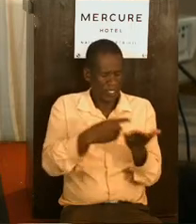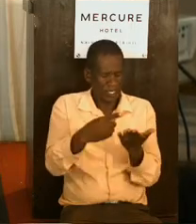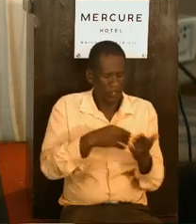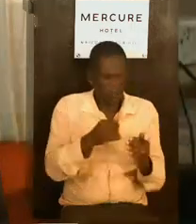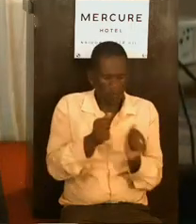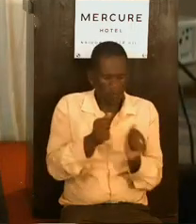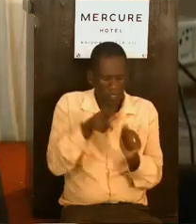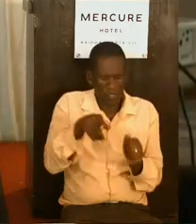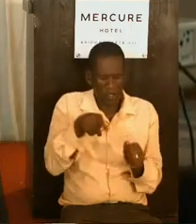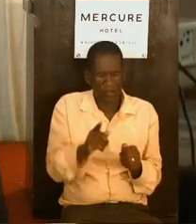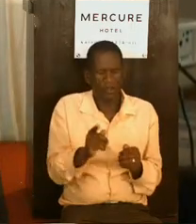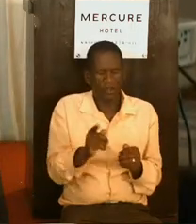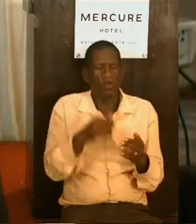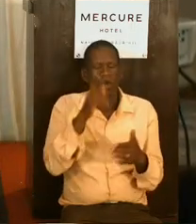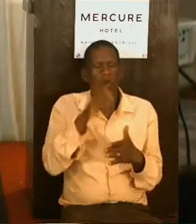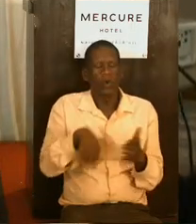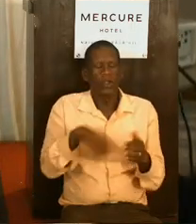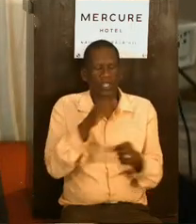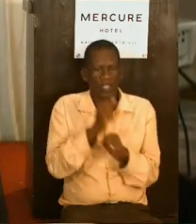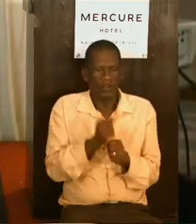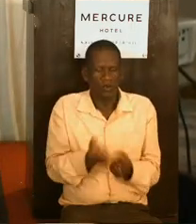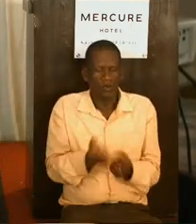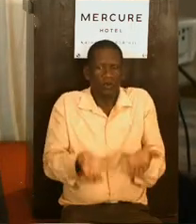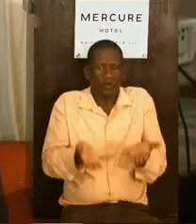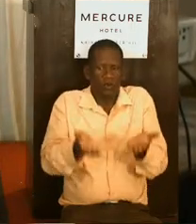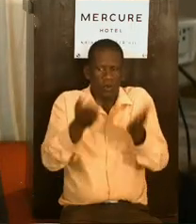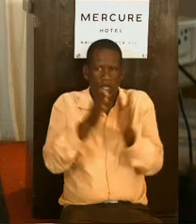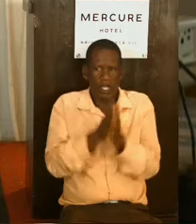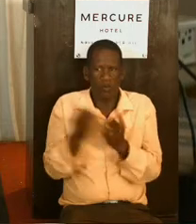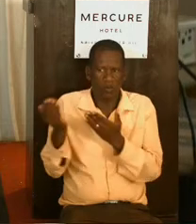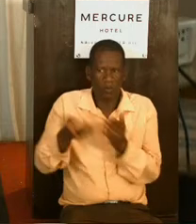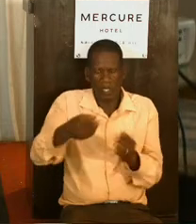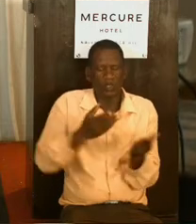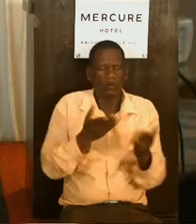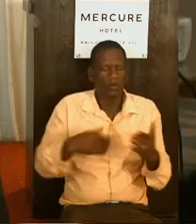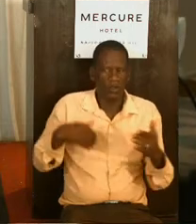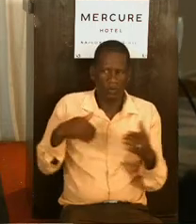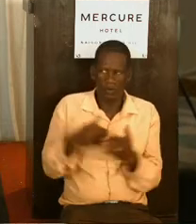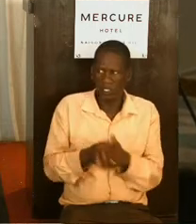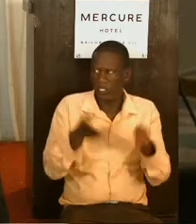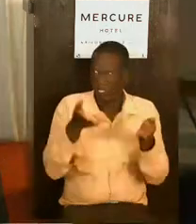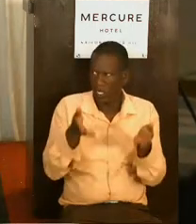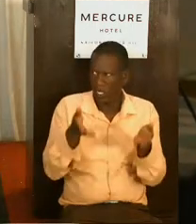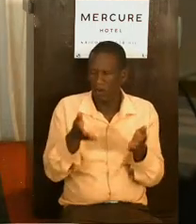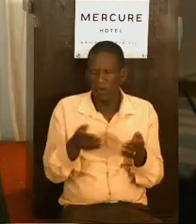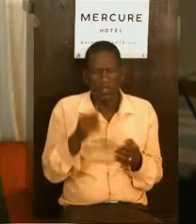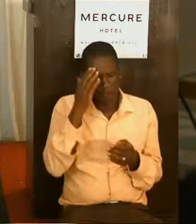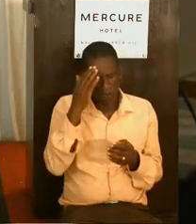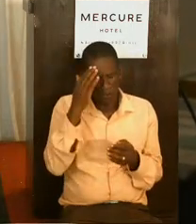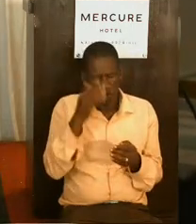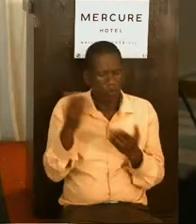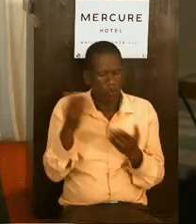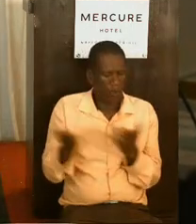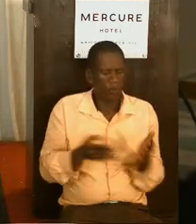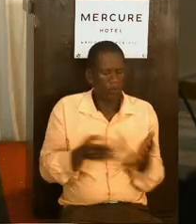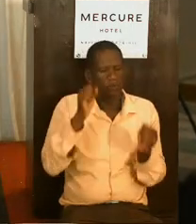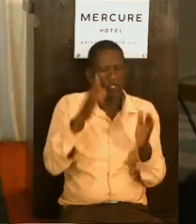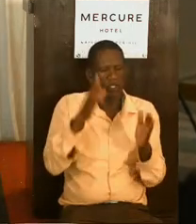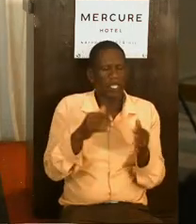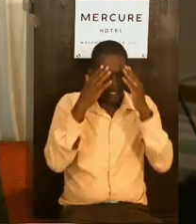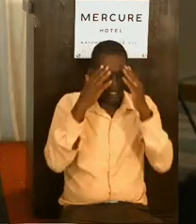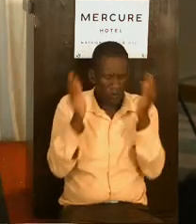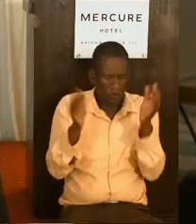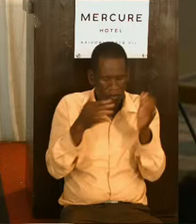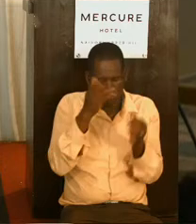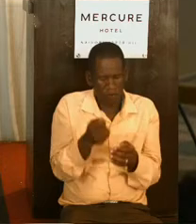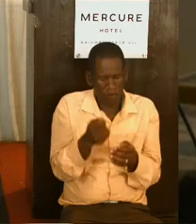on what it has done to promote and and to bring us to where we are now you know because you allow these politicians I don't know